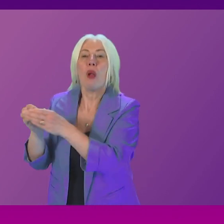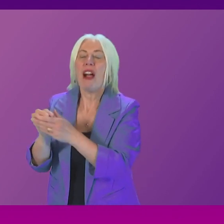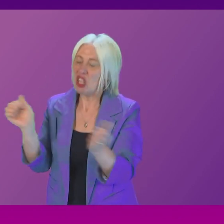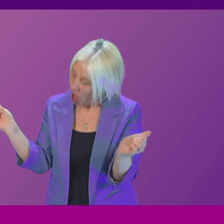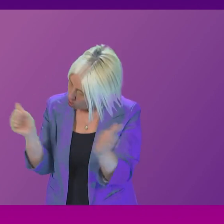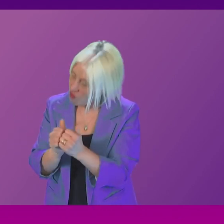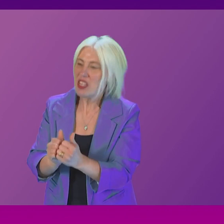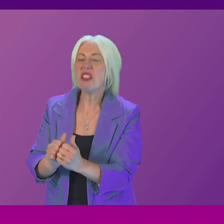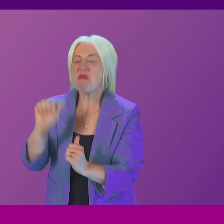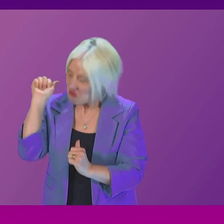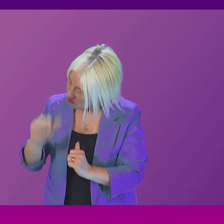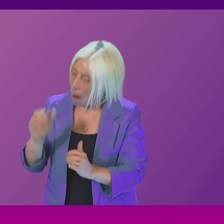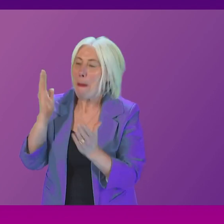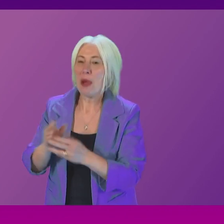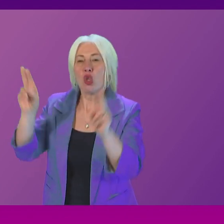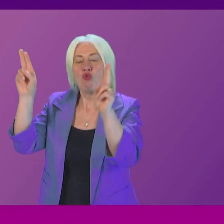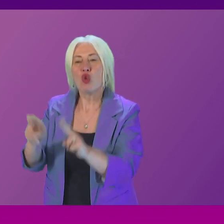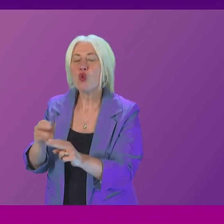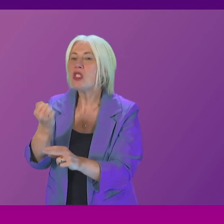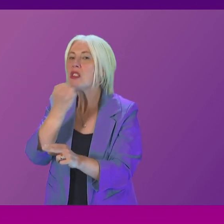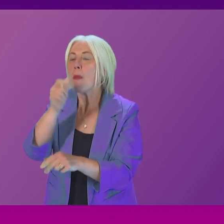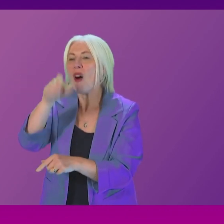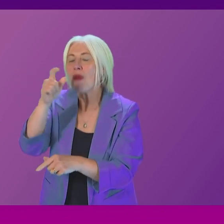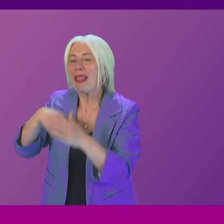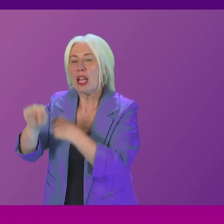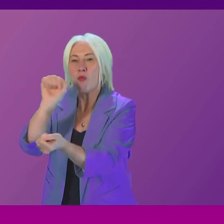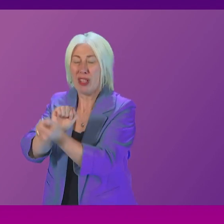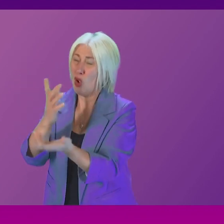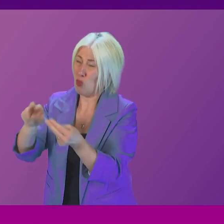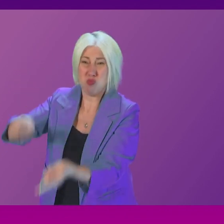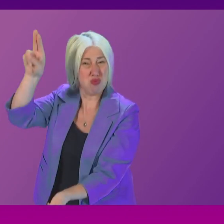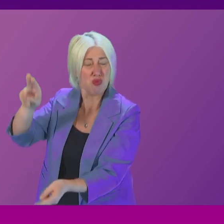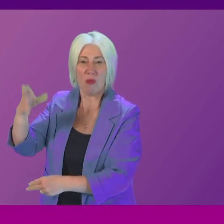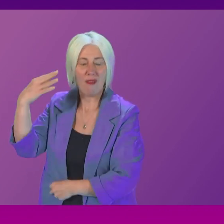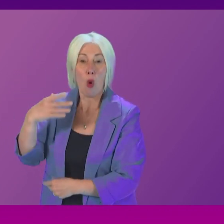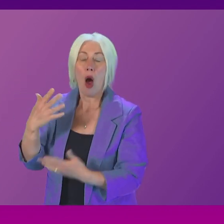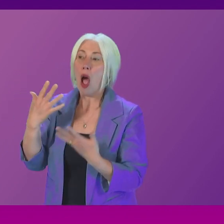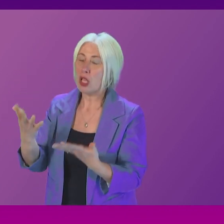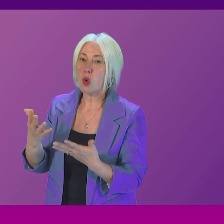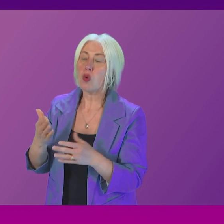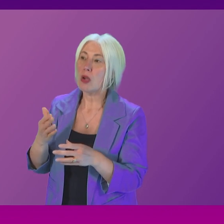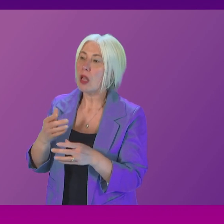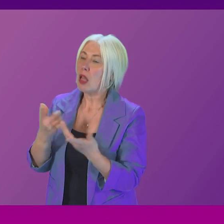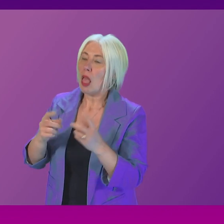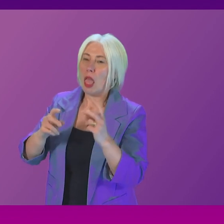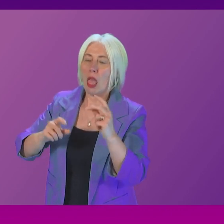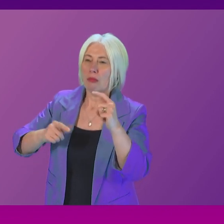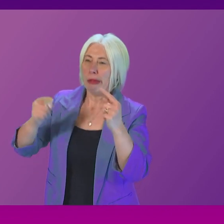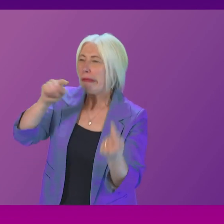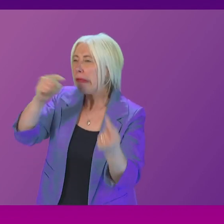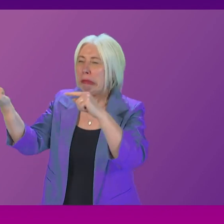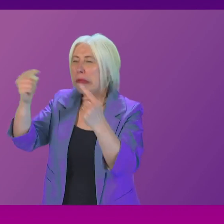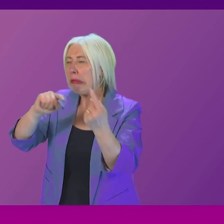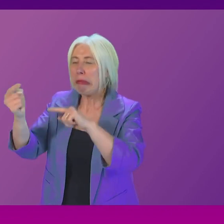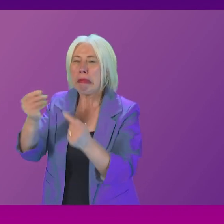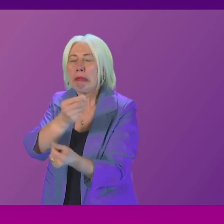the fact that they had to reduce their rates of incarceration because they were just far too high. And although there was many a political argy-bargy over a number of